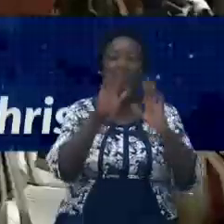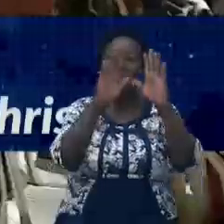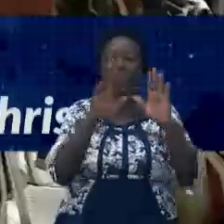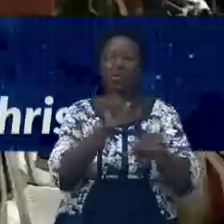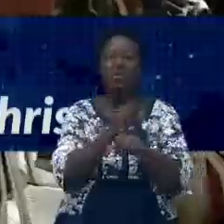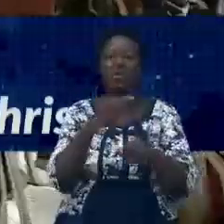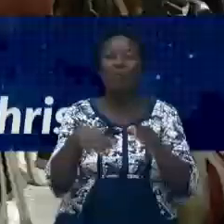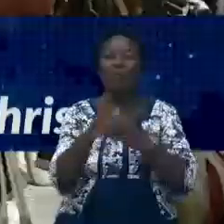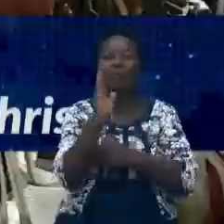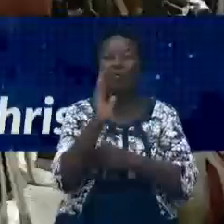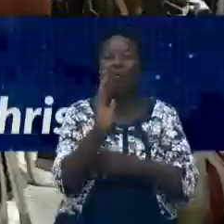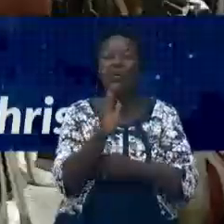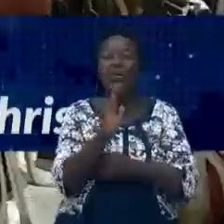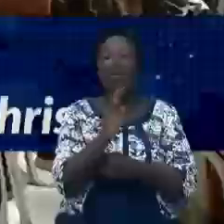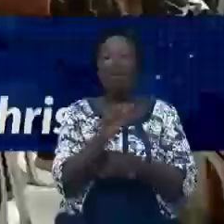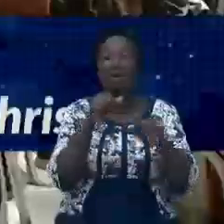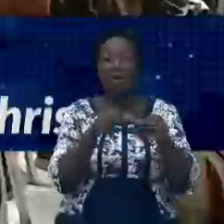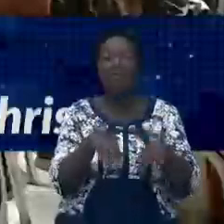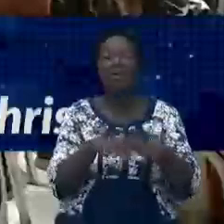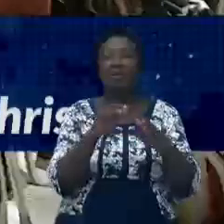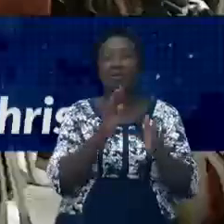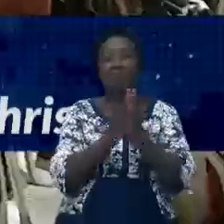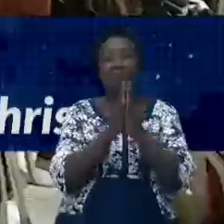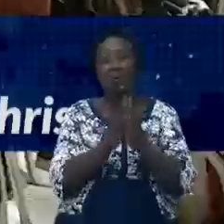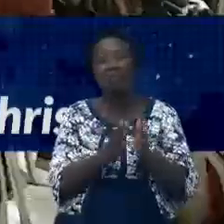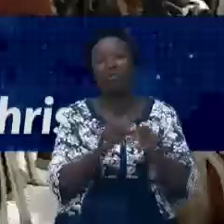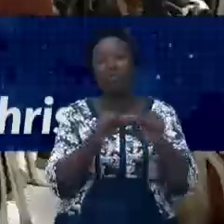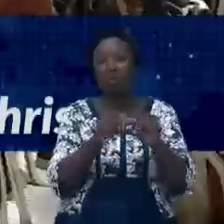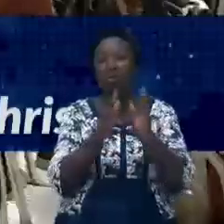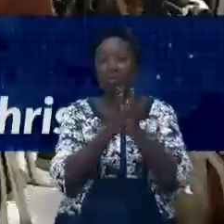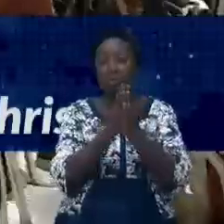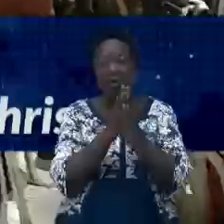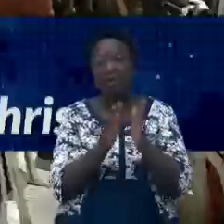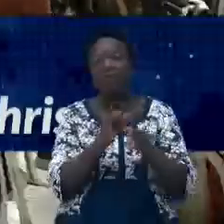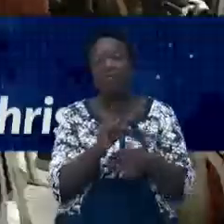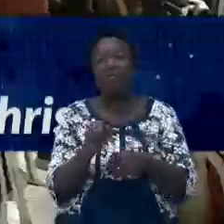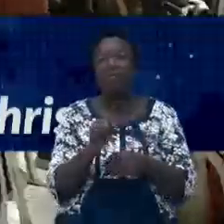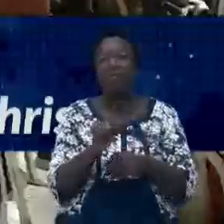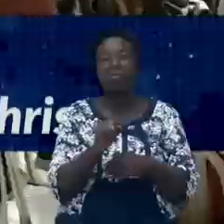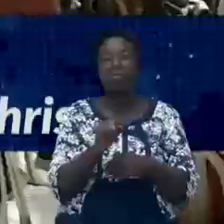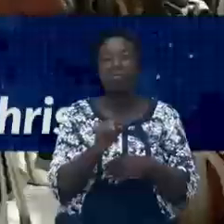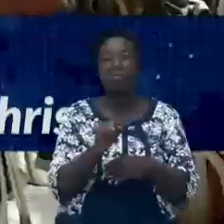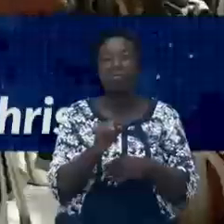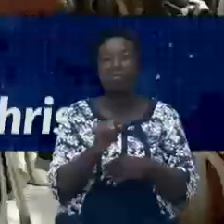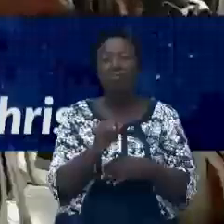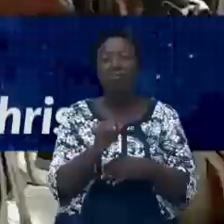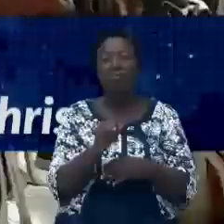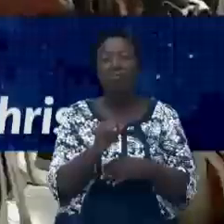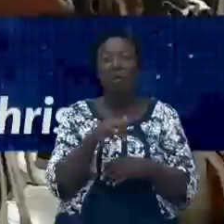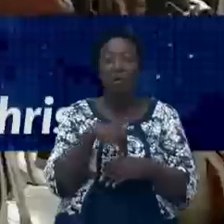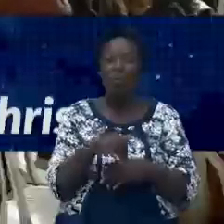Let's all keep on praying, expect the miracle of God. Remain in the prayerful mood. Remain